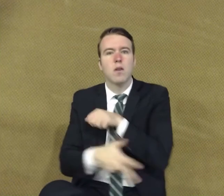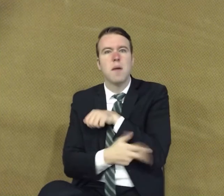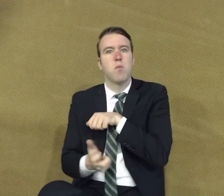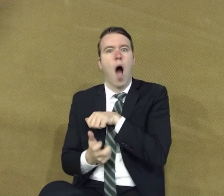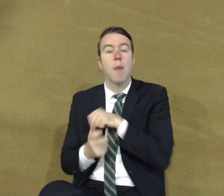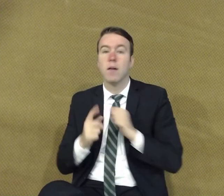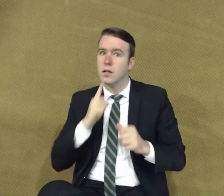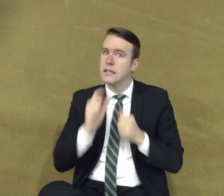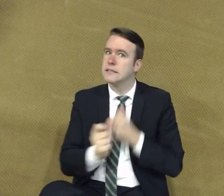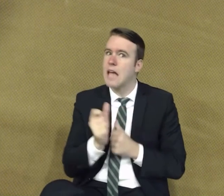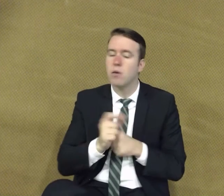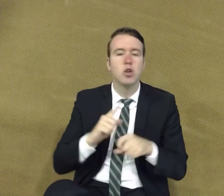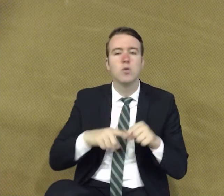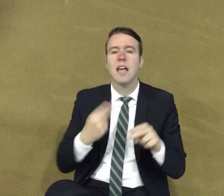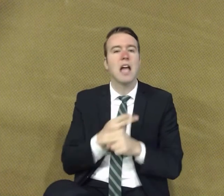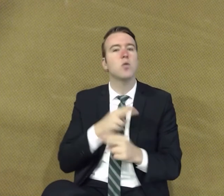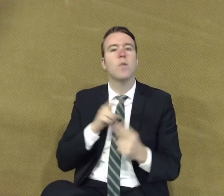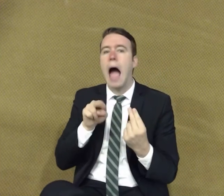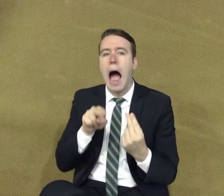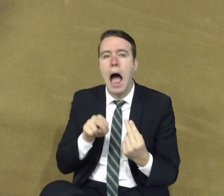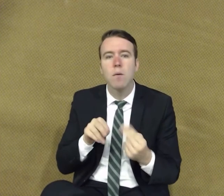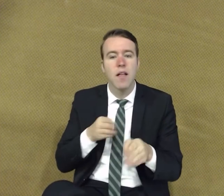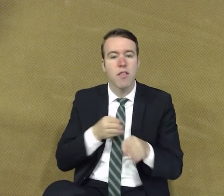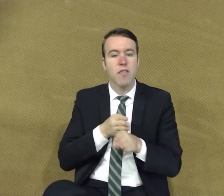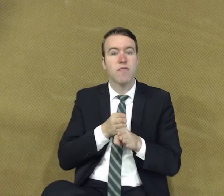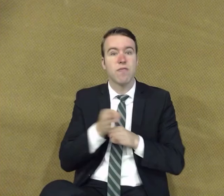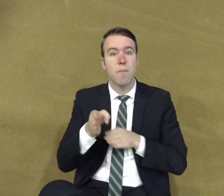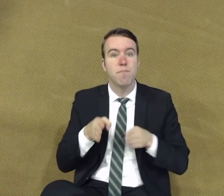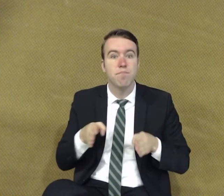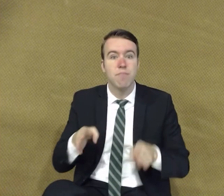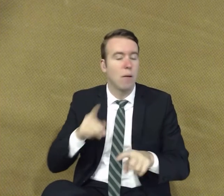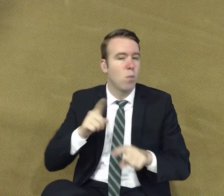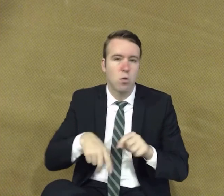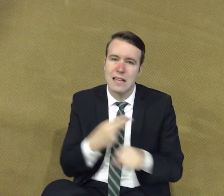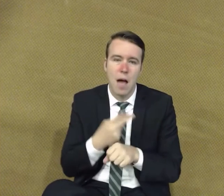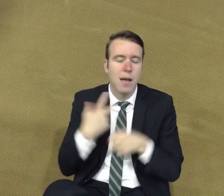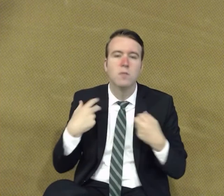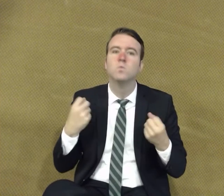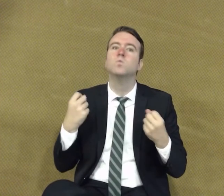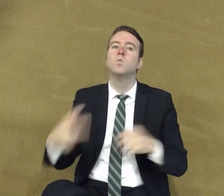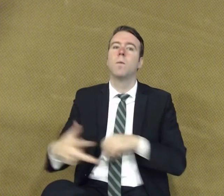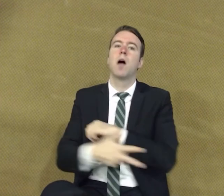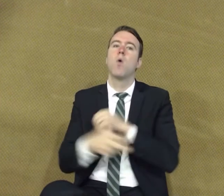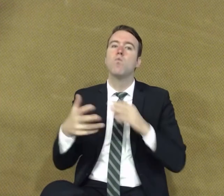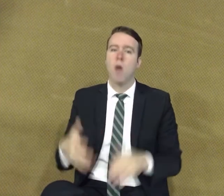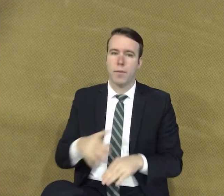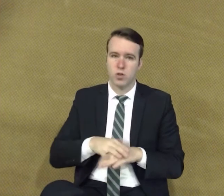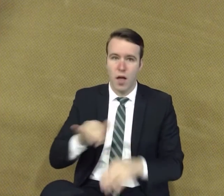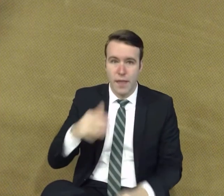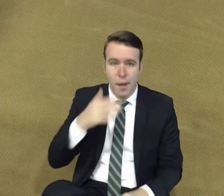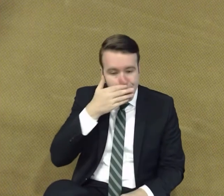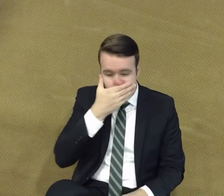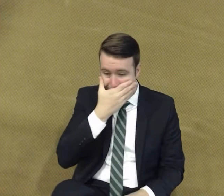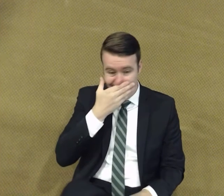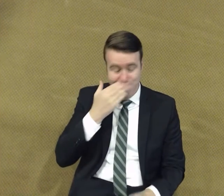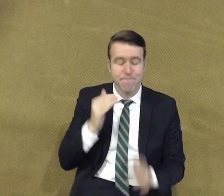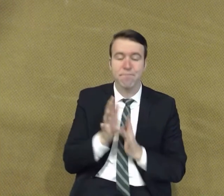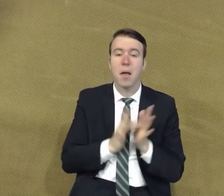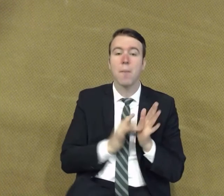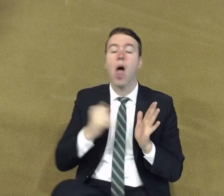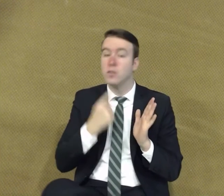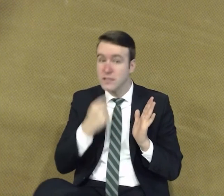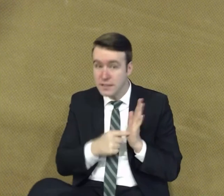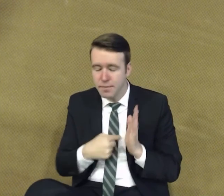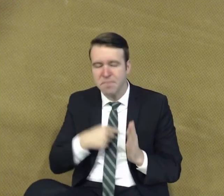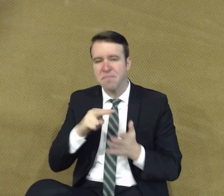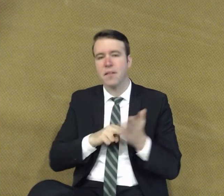that you couldn't use the highways, the main roads, because there were so many robbers on them. And the Bible also says,